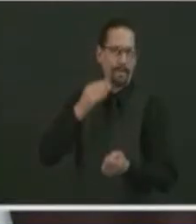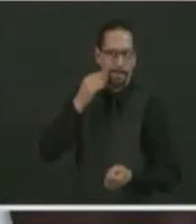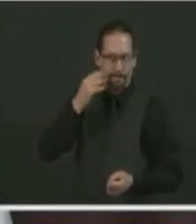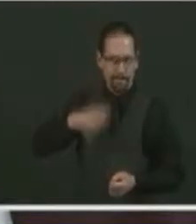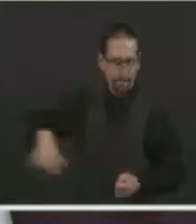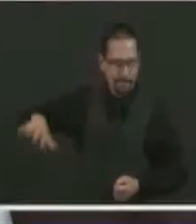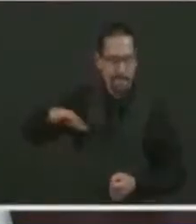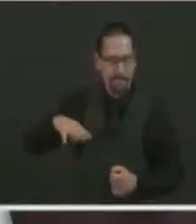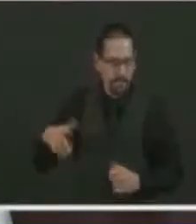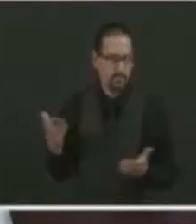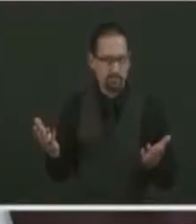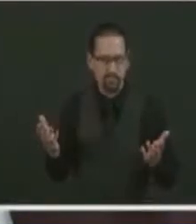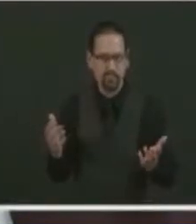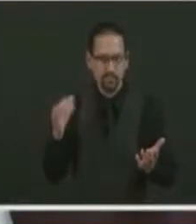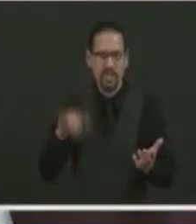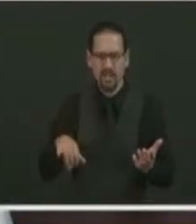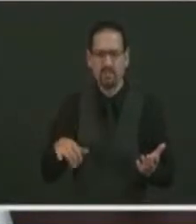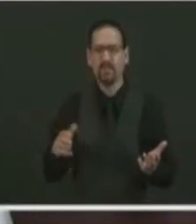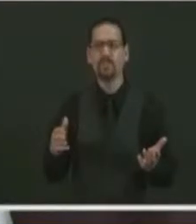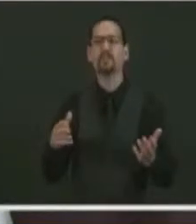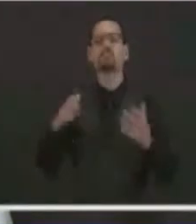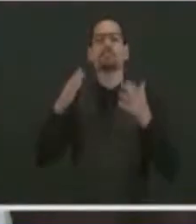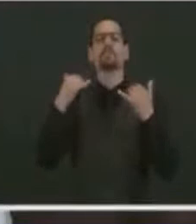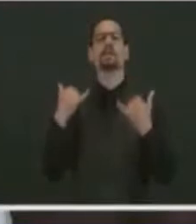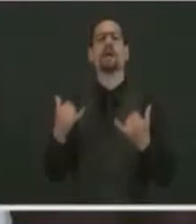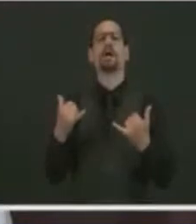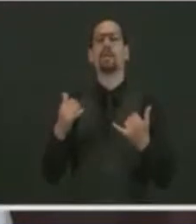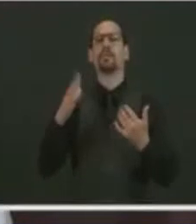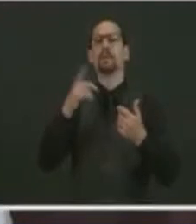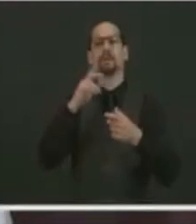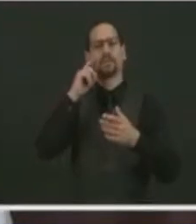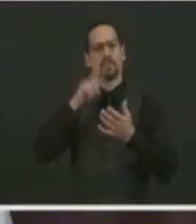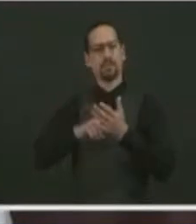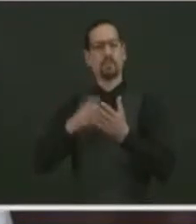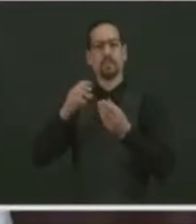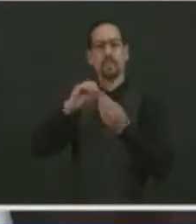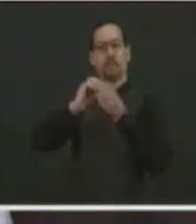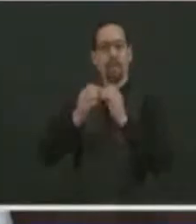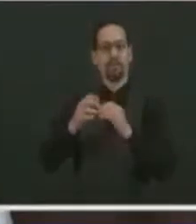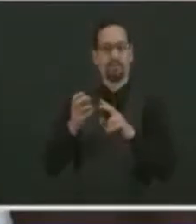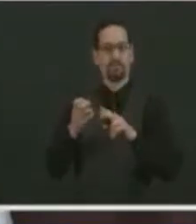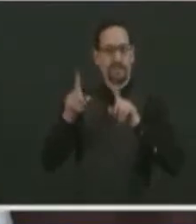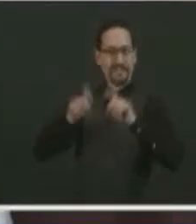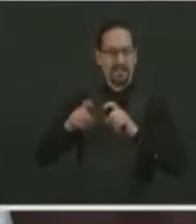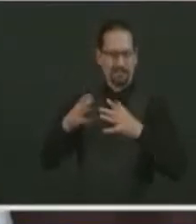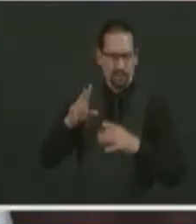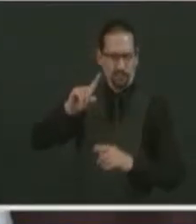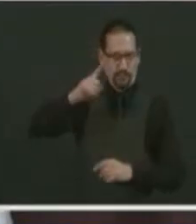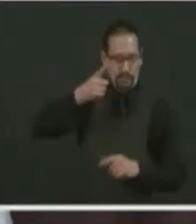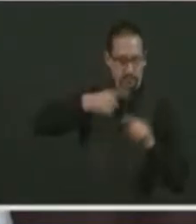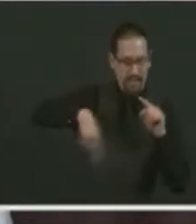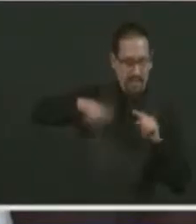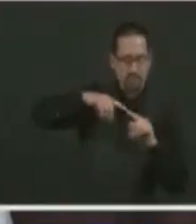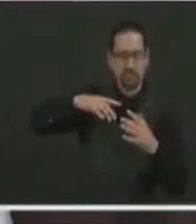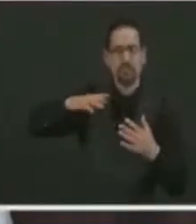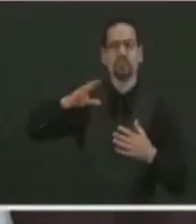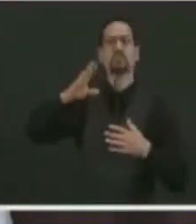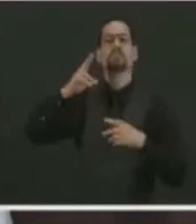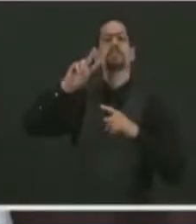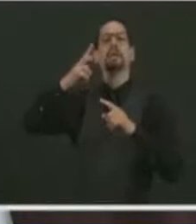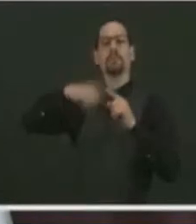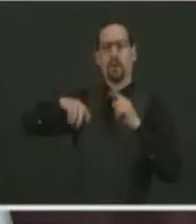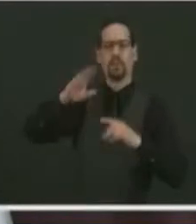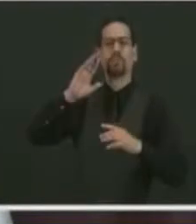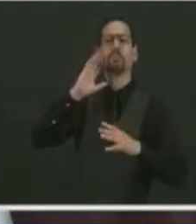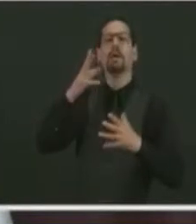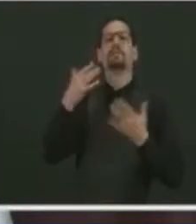end of the second round, and we'll be able to provide further updates in terms of how that goes. And